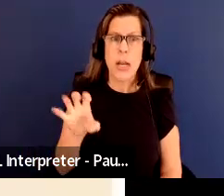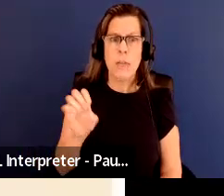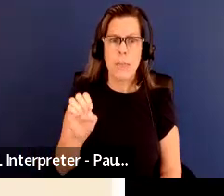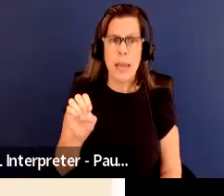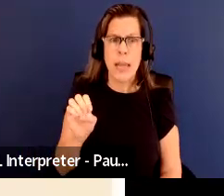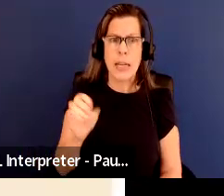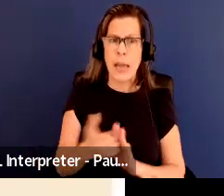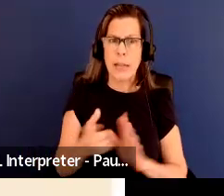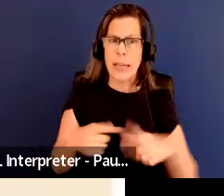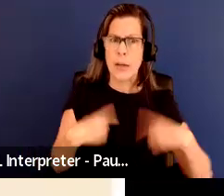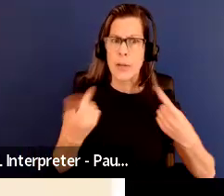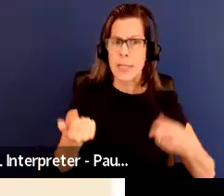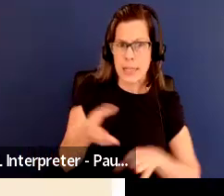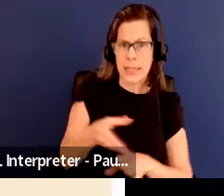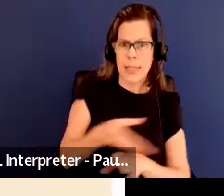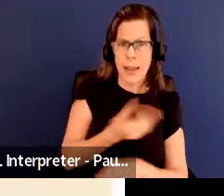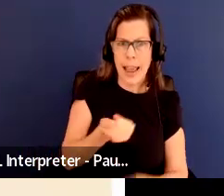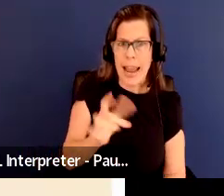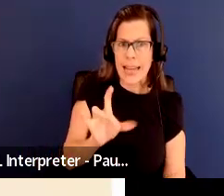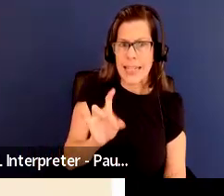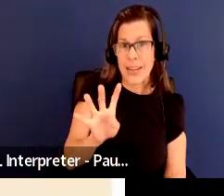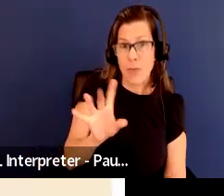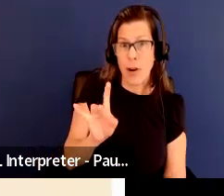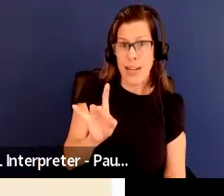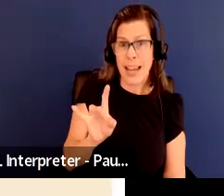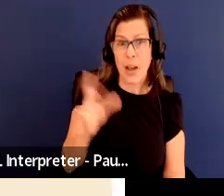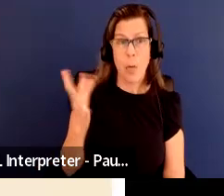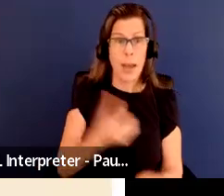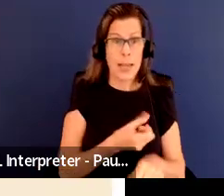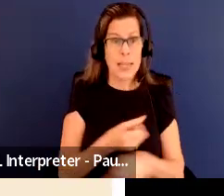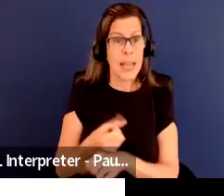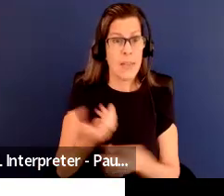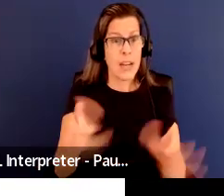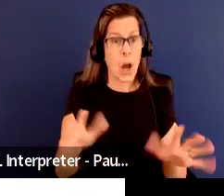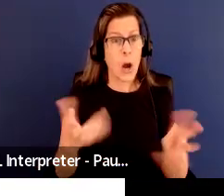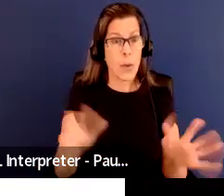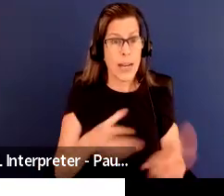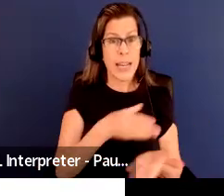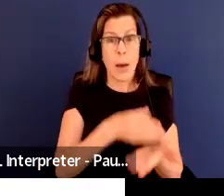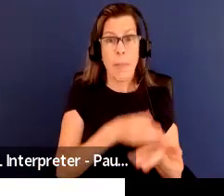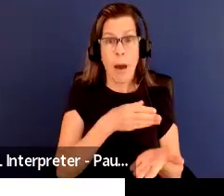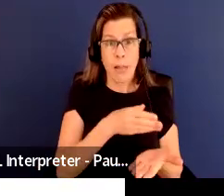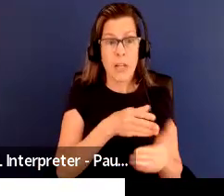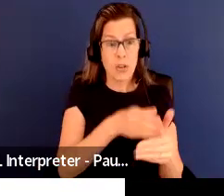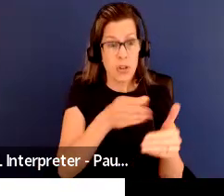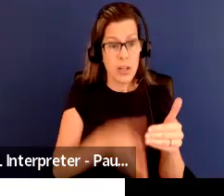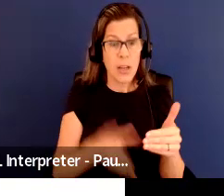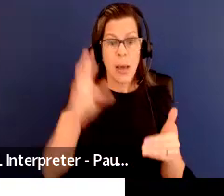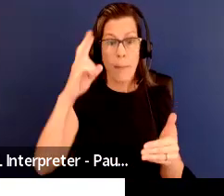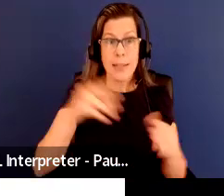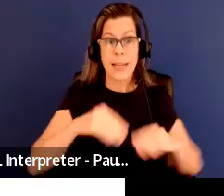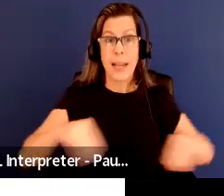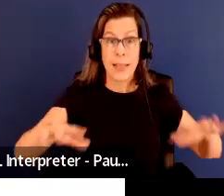since 1848, because slavery had already been abolished on Mexican land.